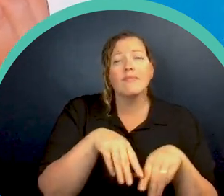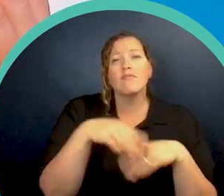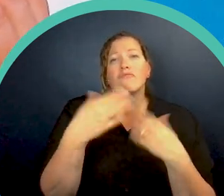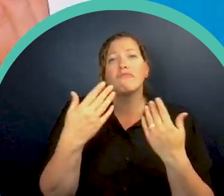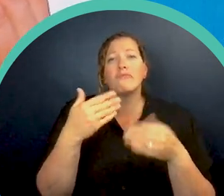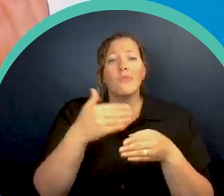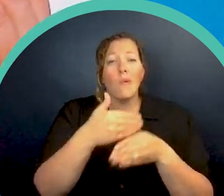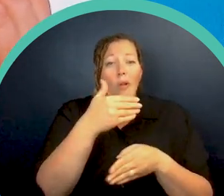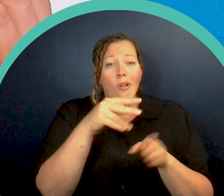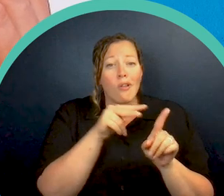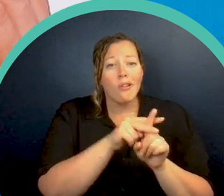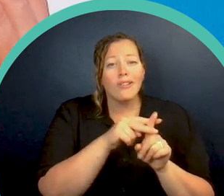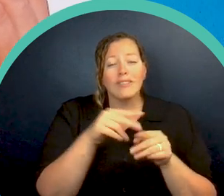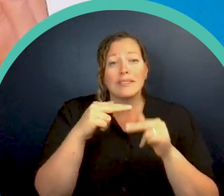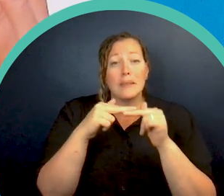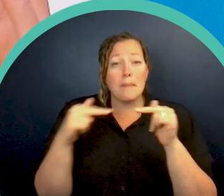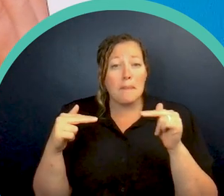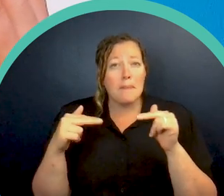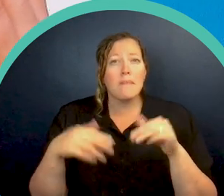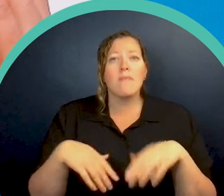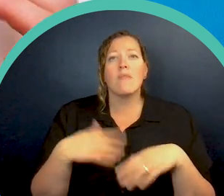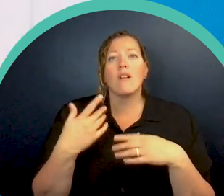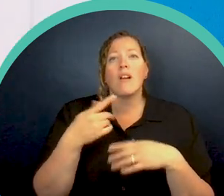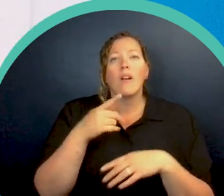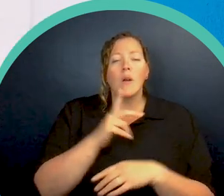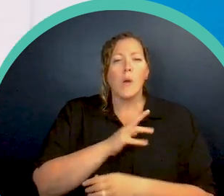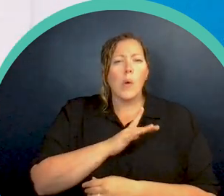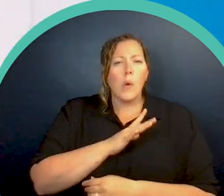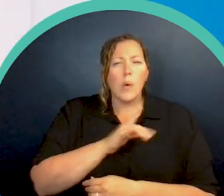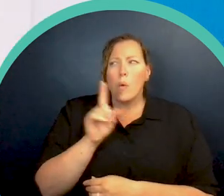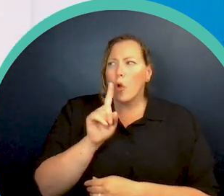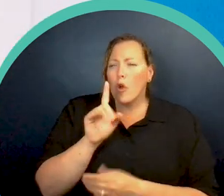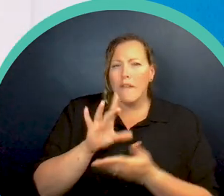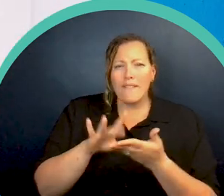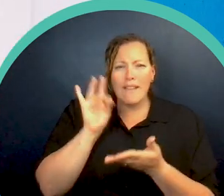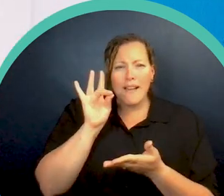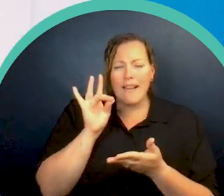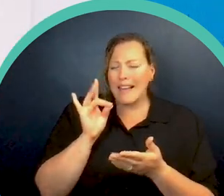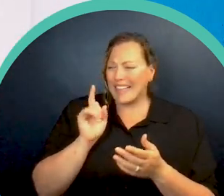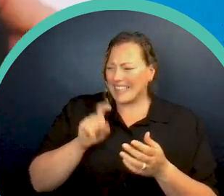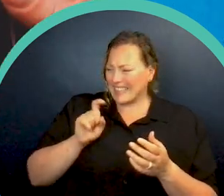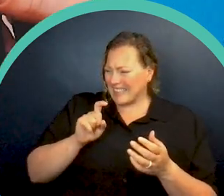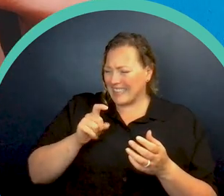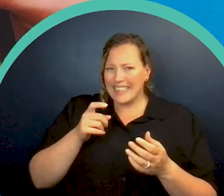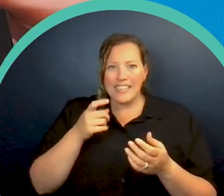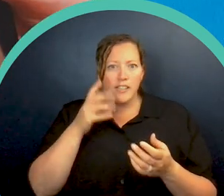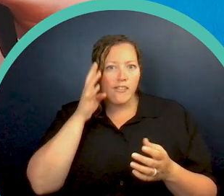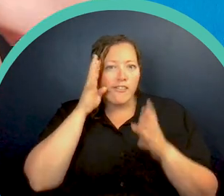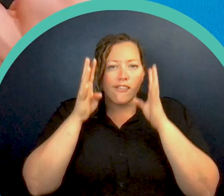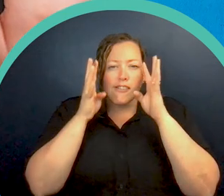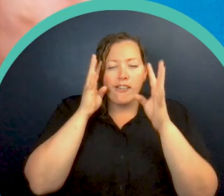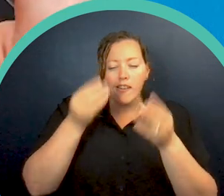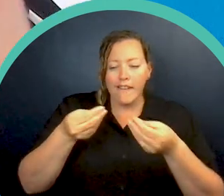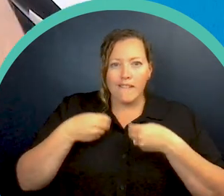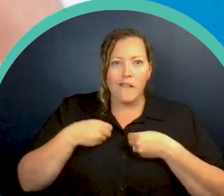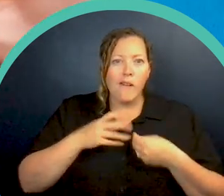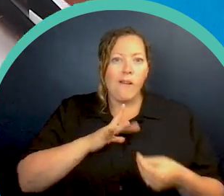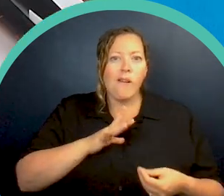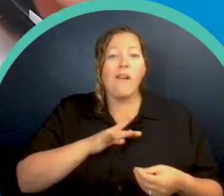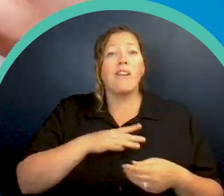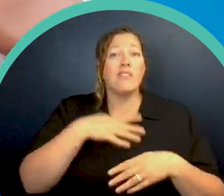wall plug, roll of tape. A great place to find things for inspiration is kitchen cupboards. So this